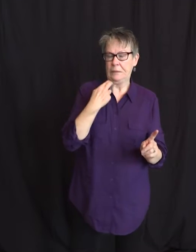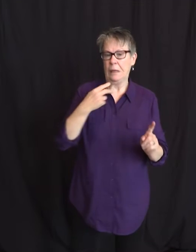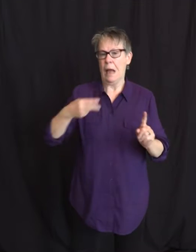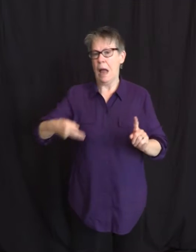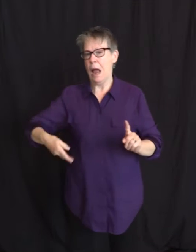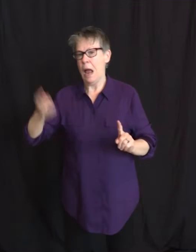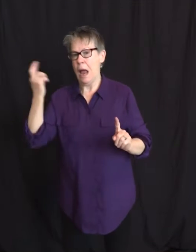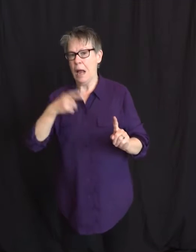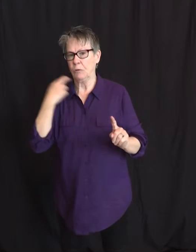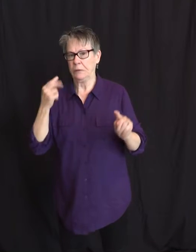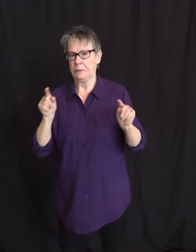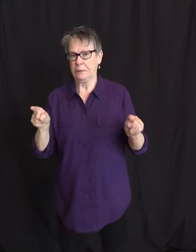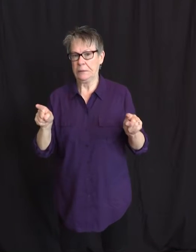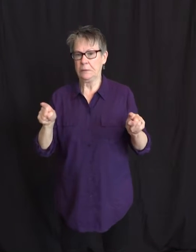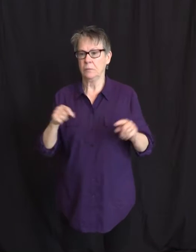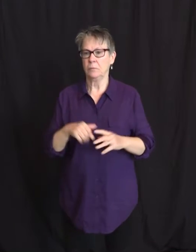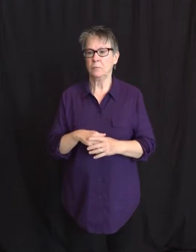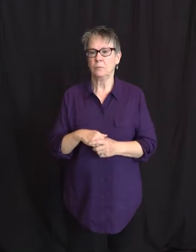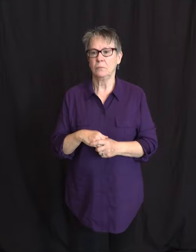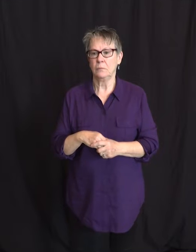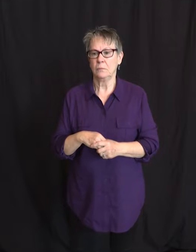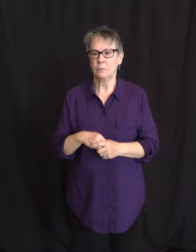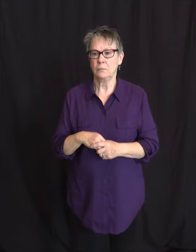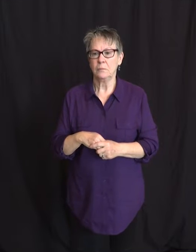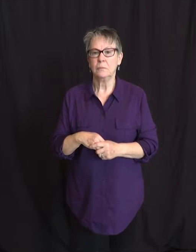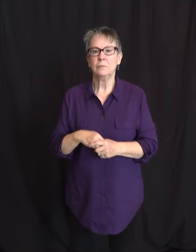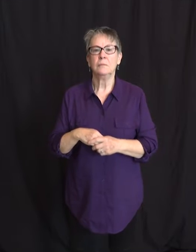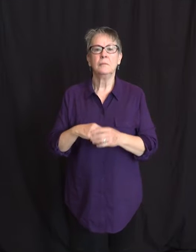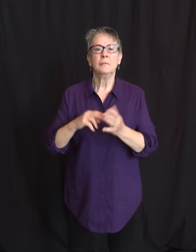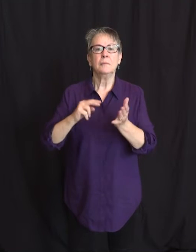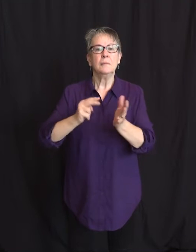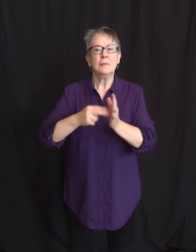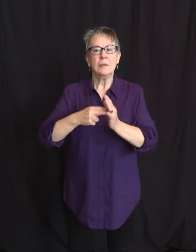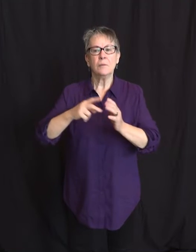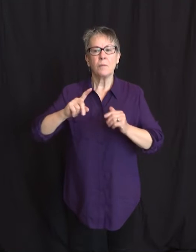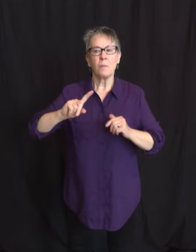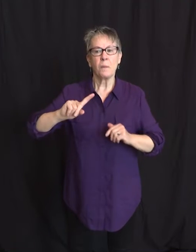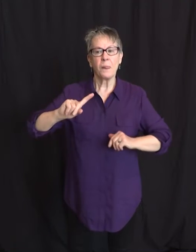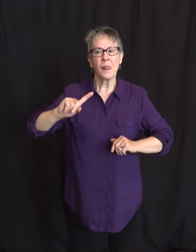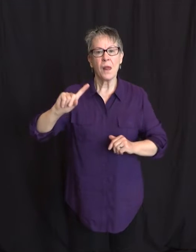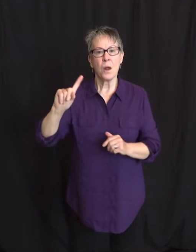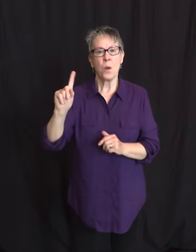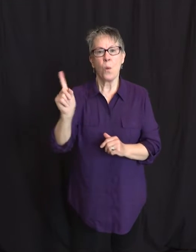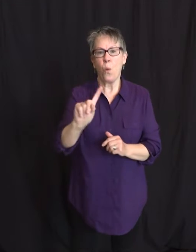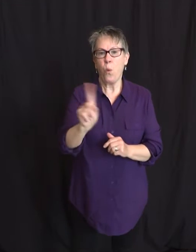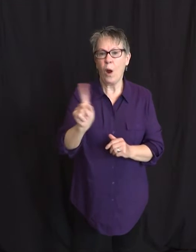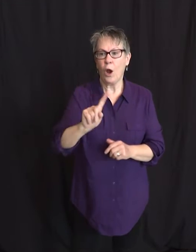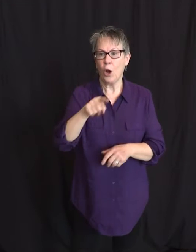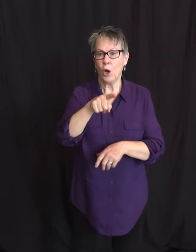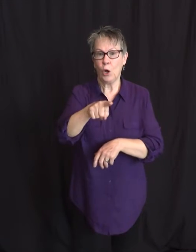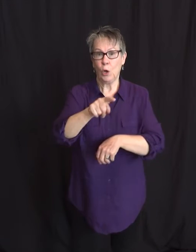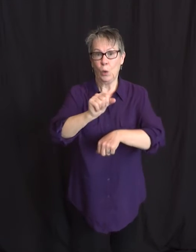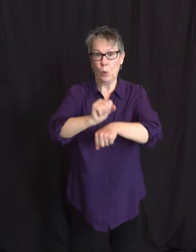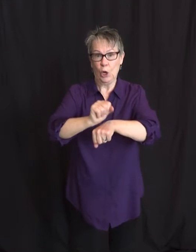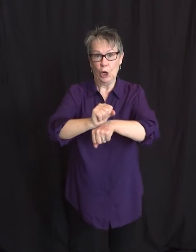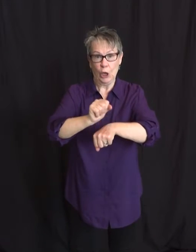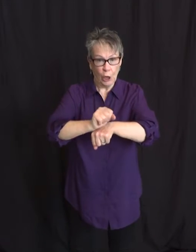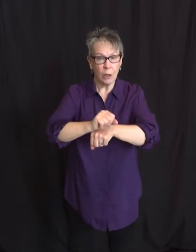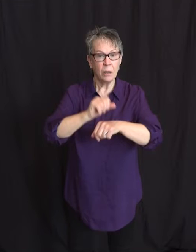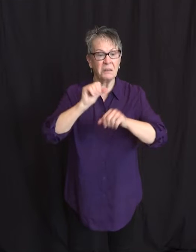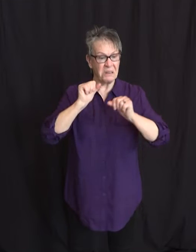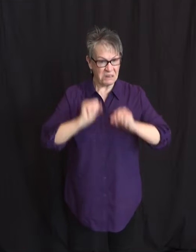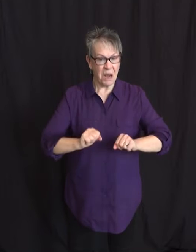other venues where we have a high degree of confidence that social distancing and other